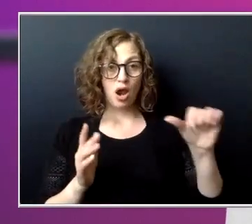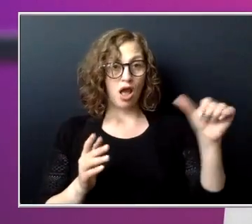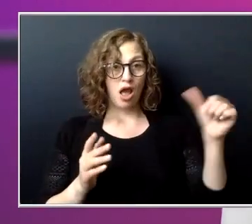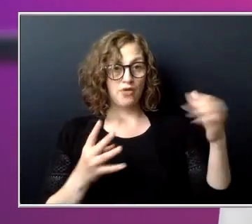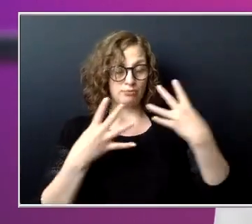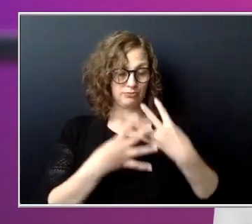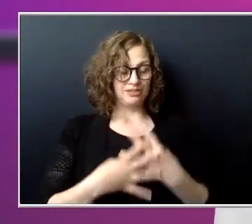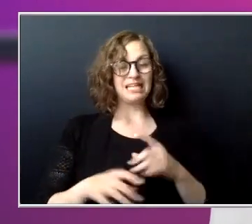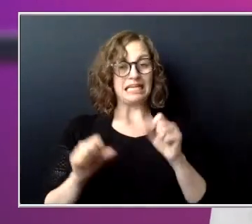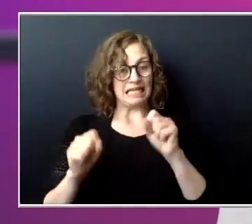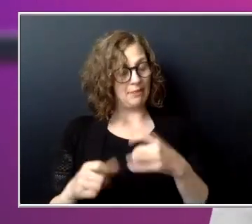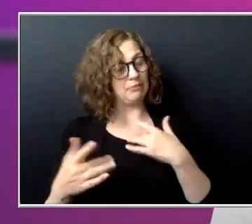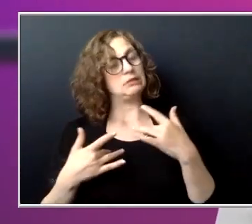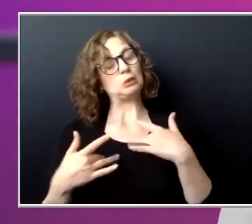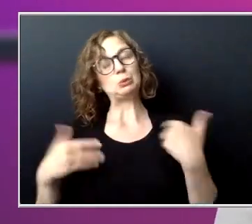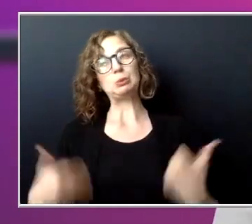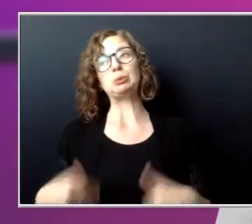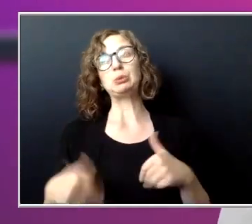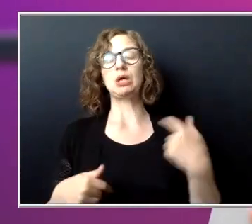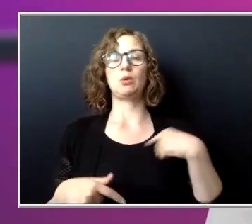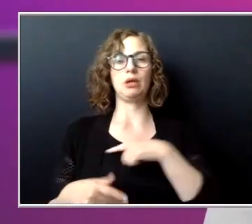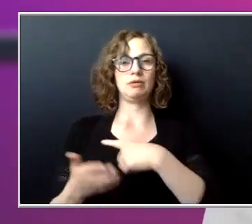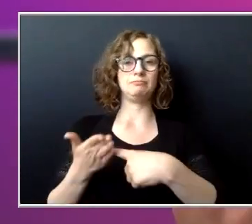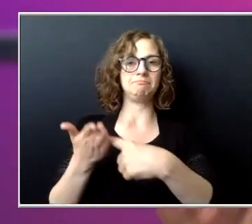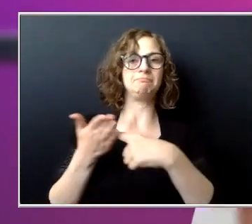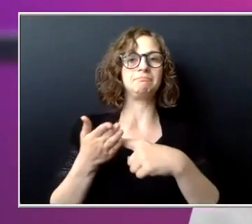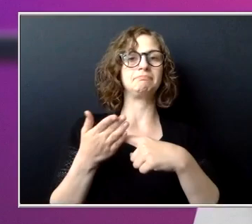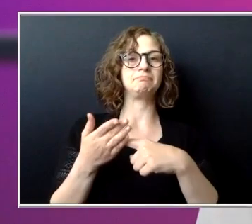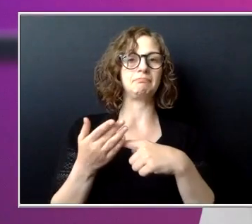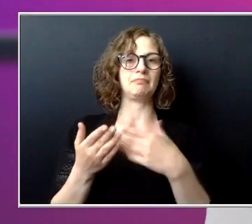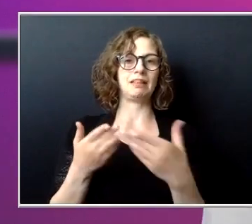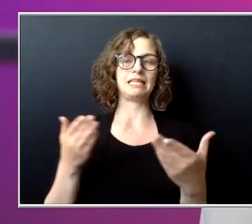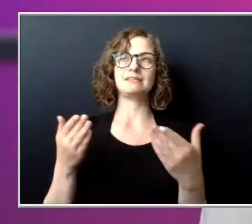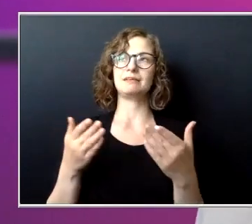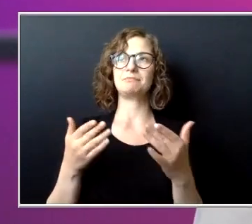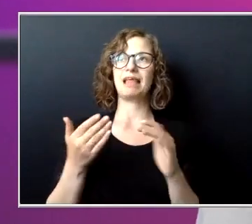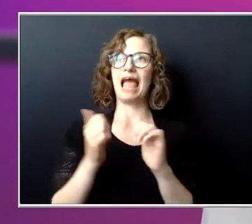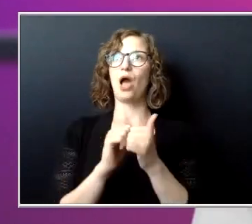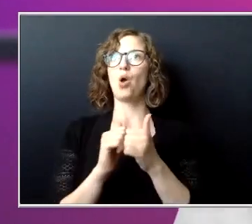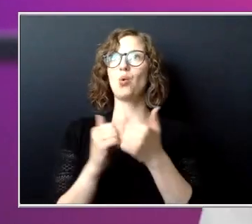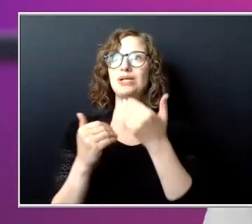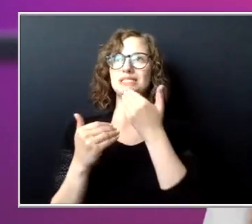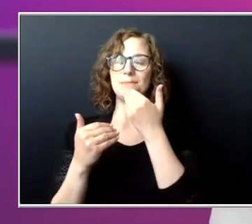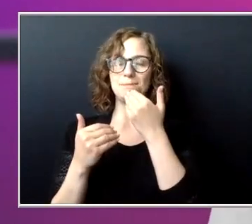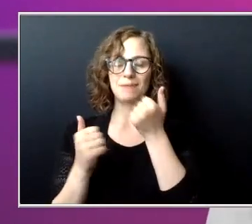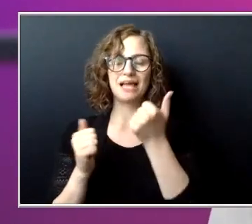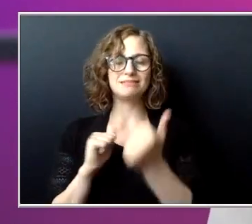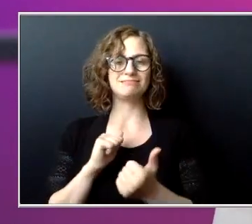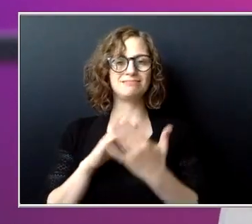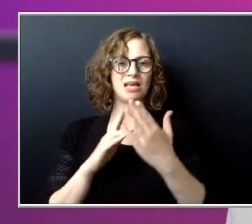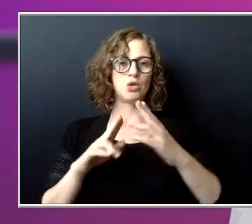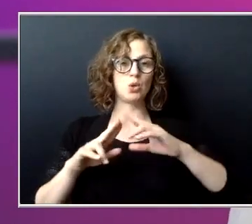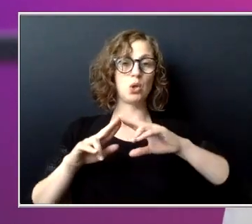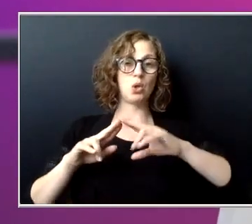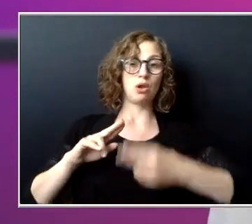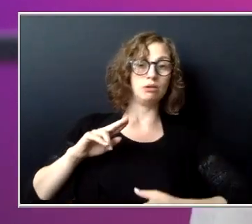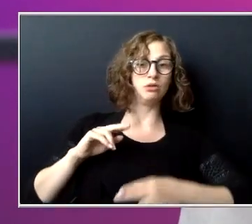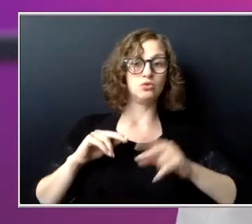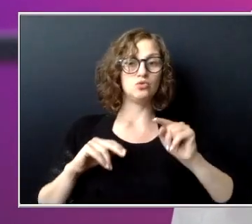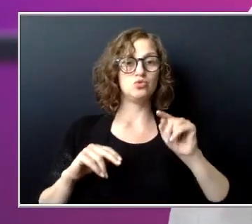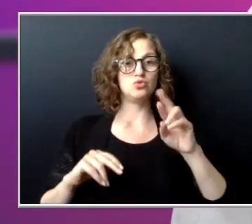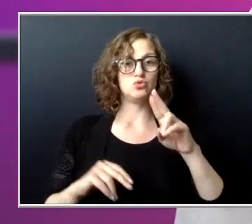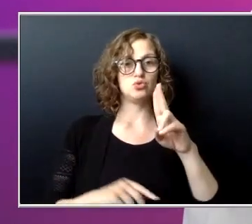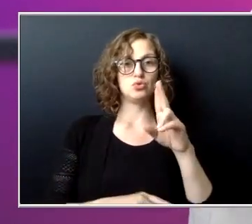conversations about what the optimal way to come off of the Trulicity, in particular in that group of medications. And so,